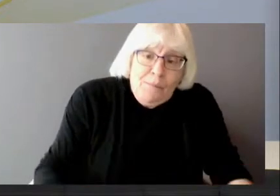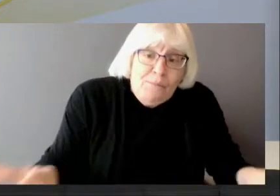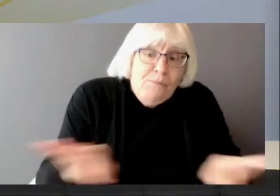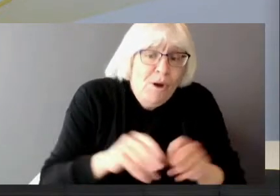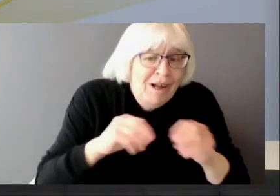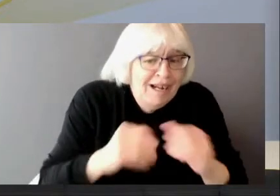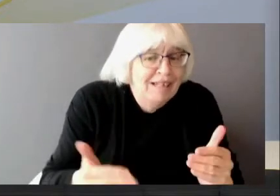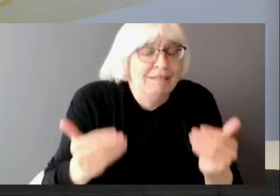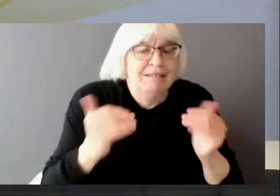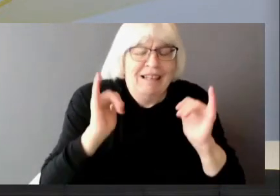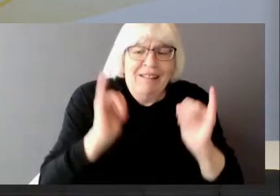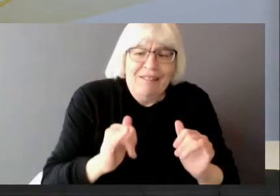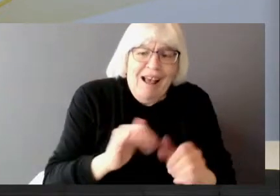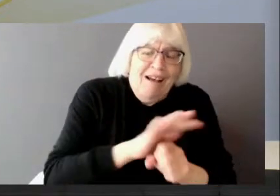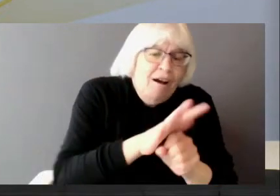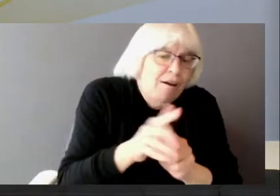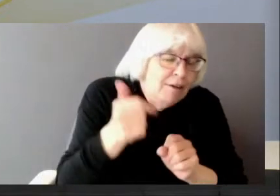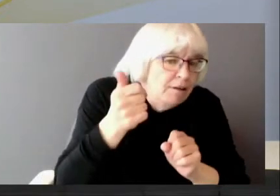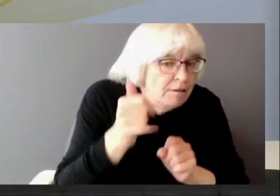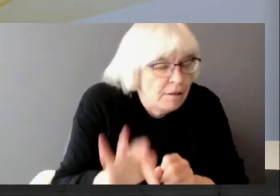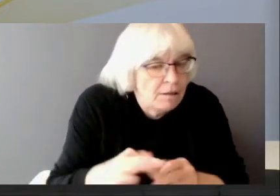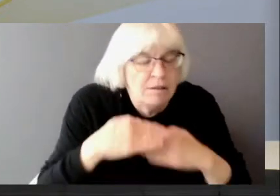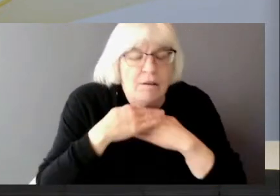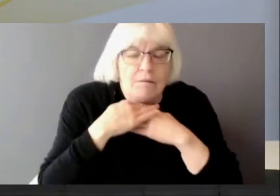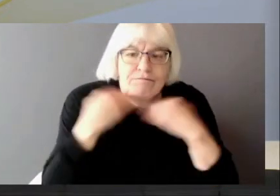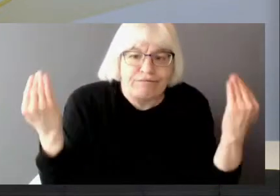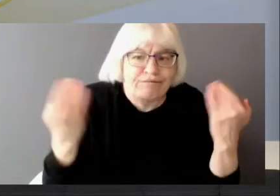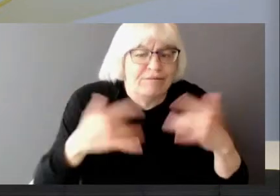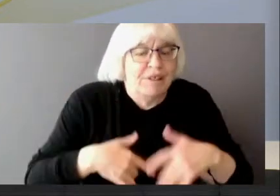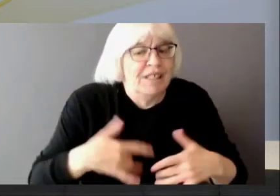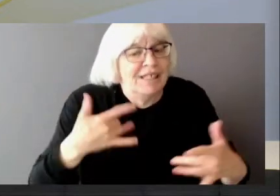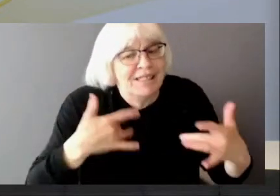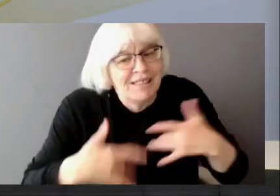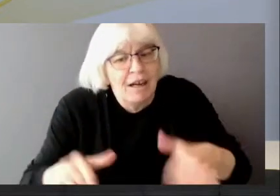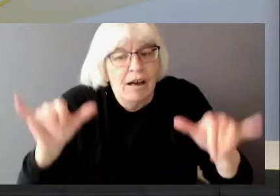were pointedly reminded by the World Health Organization last week,